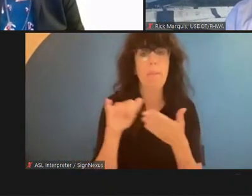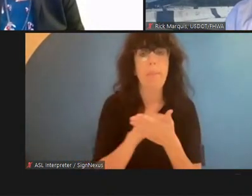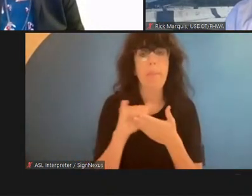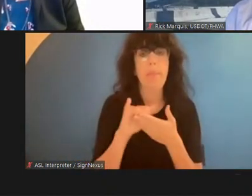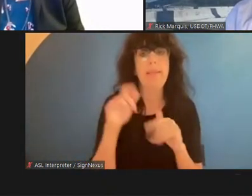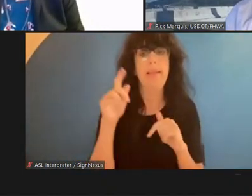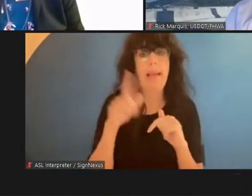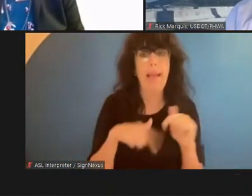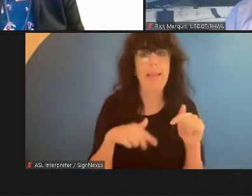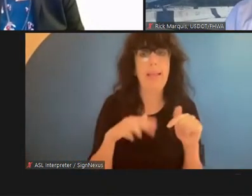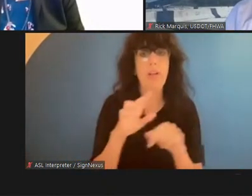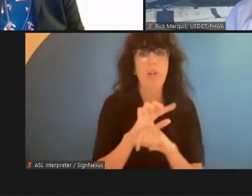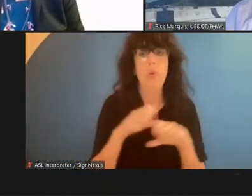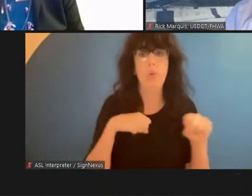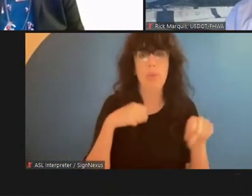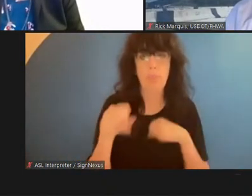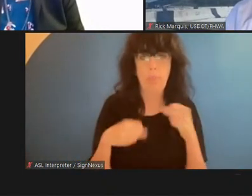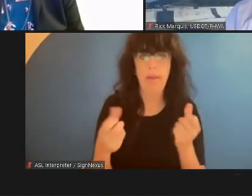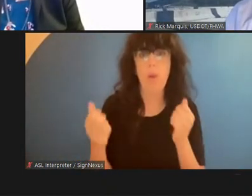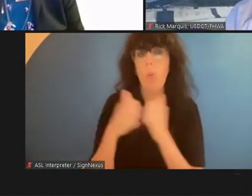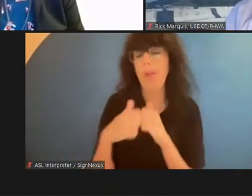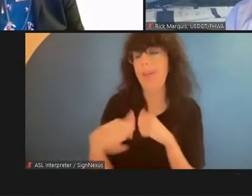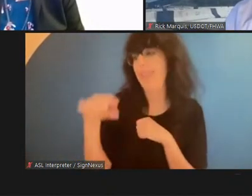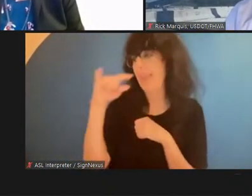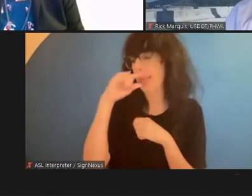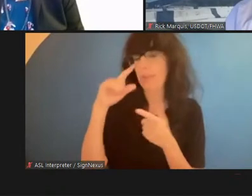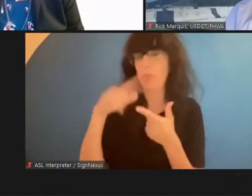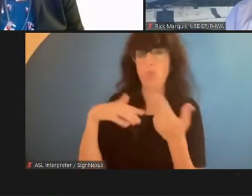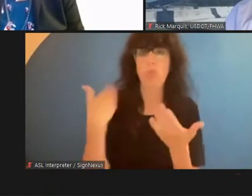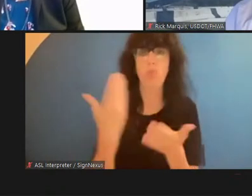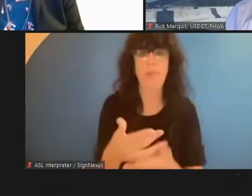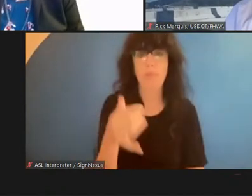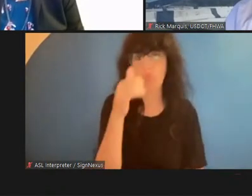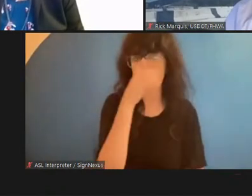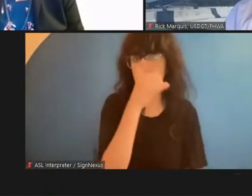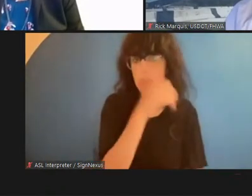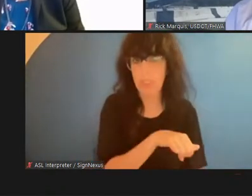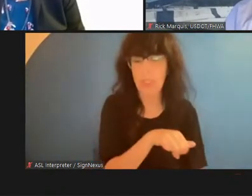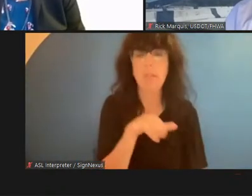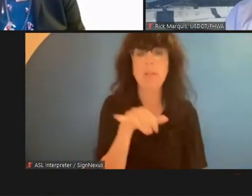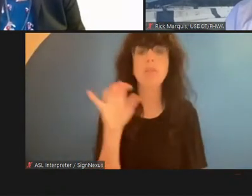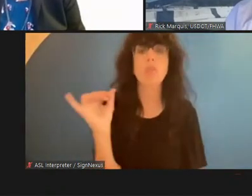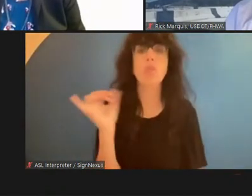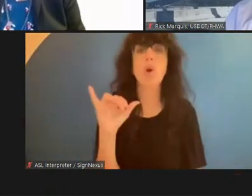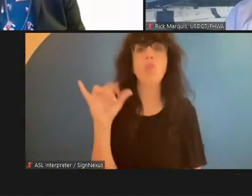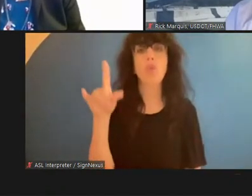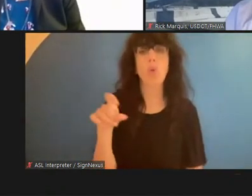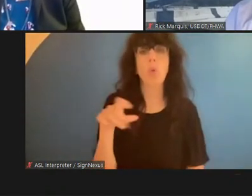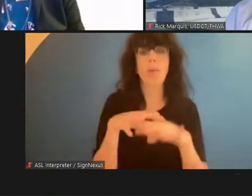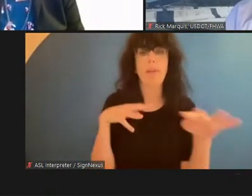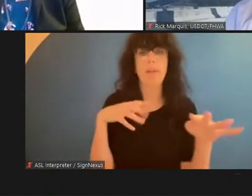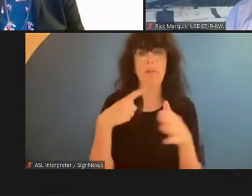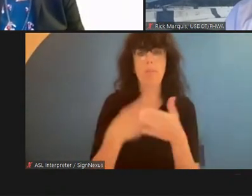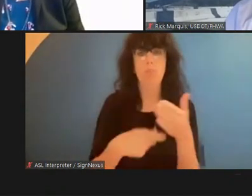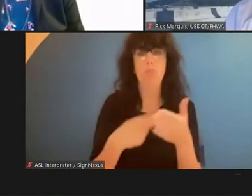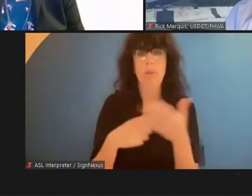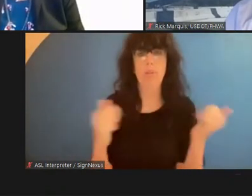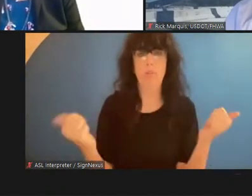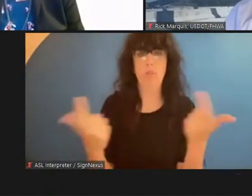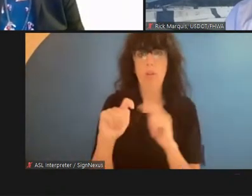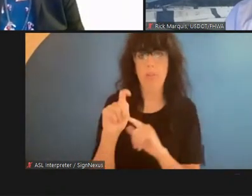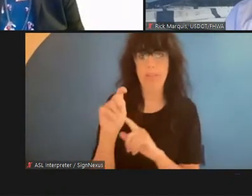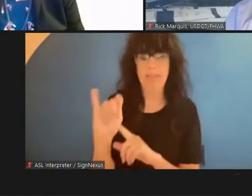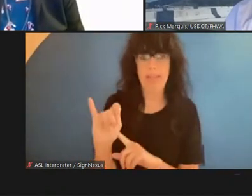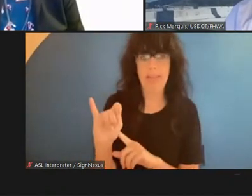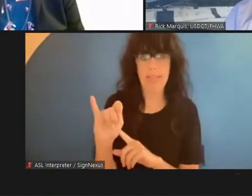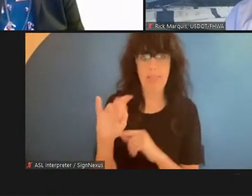and take my kids to where they need to be it is ridiculous and outrageous you also have a congested pricing on all the taxis if i'm correct